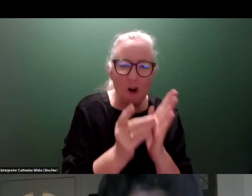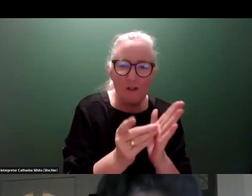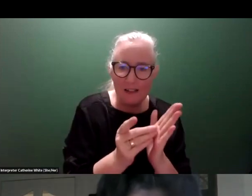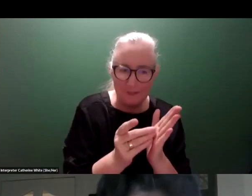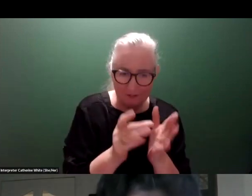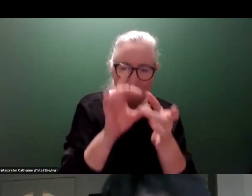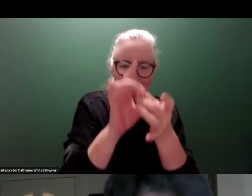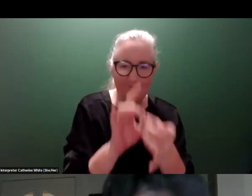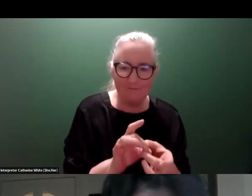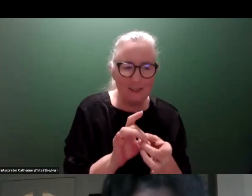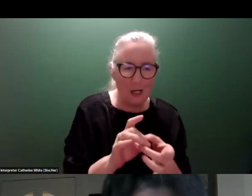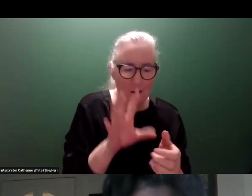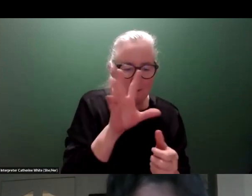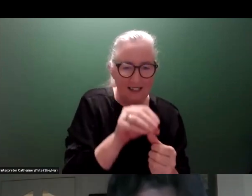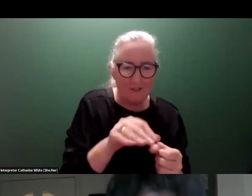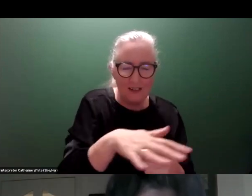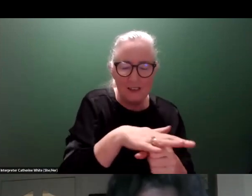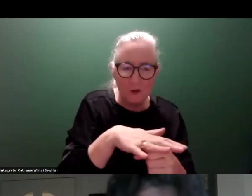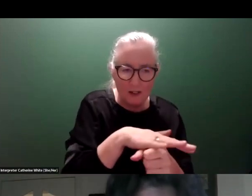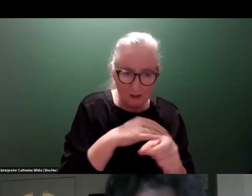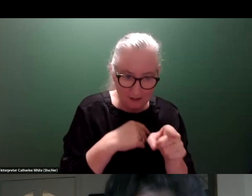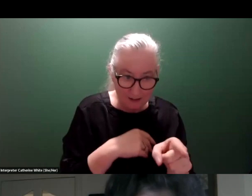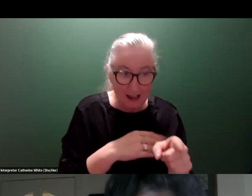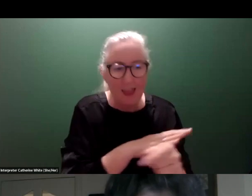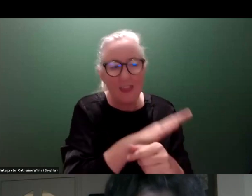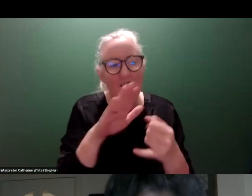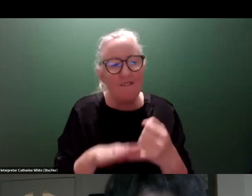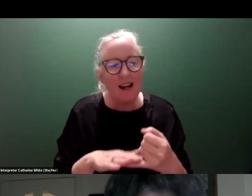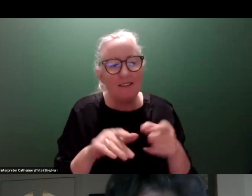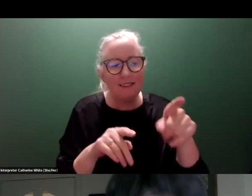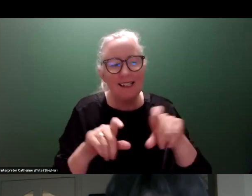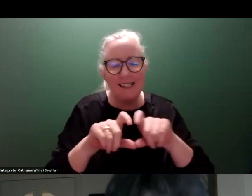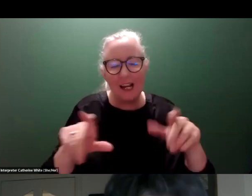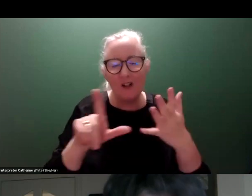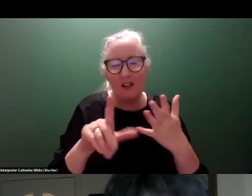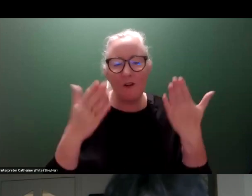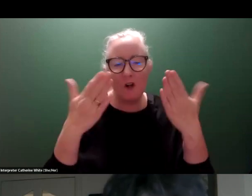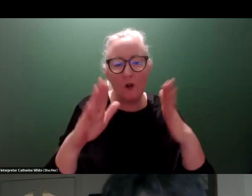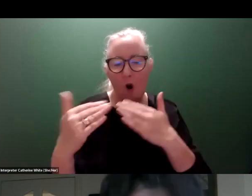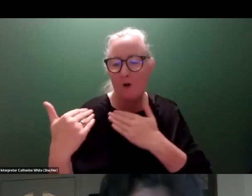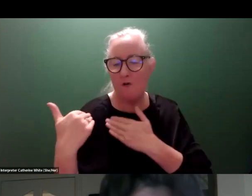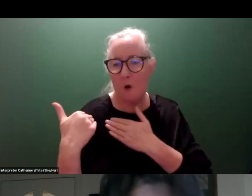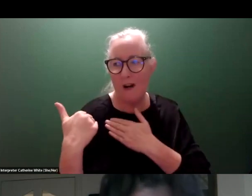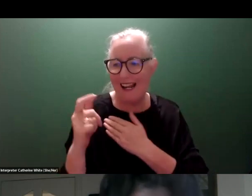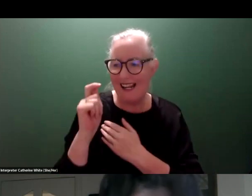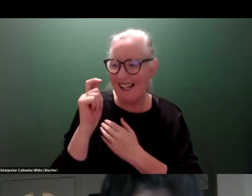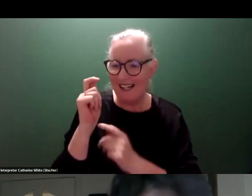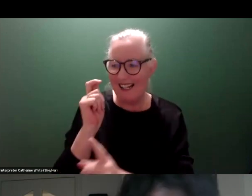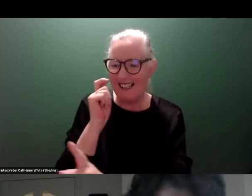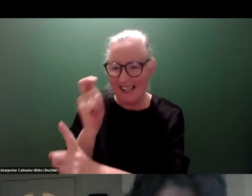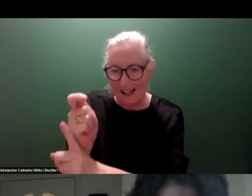in a particular situation. And finally, Section 7 gives guidance on the role of designated